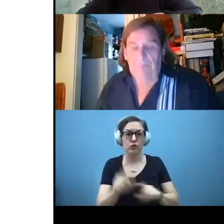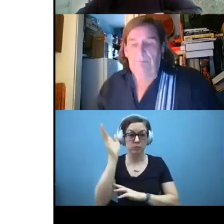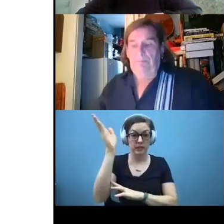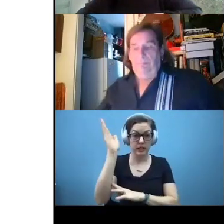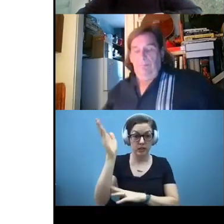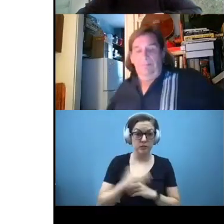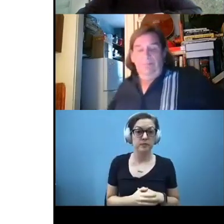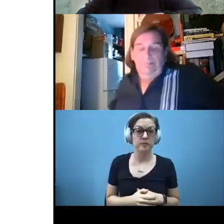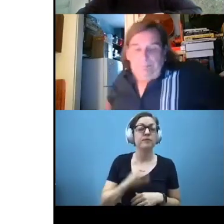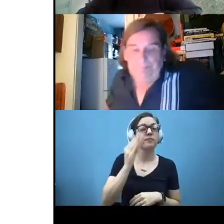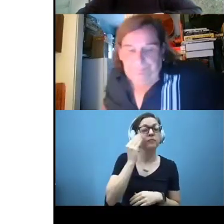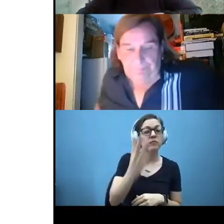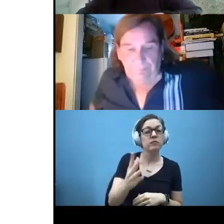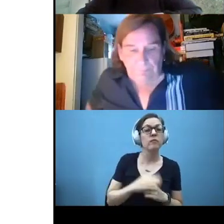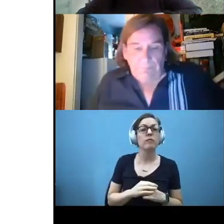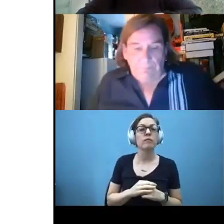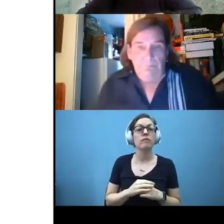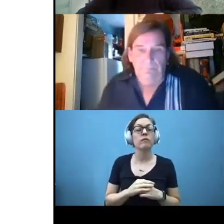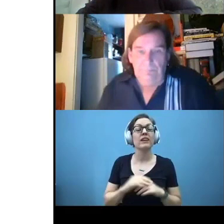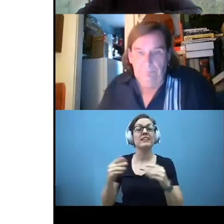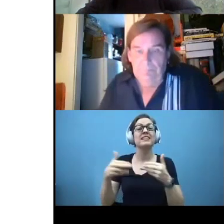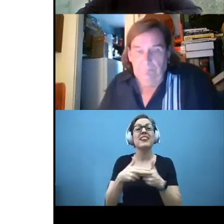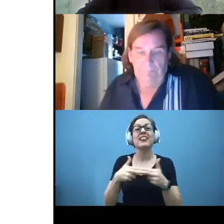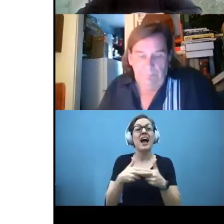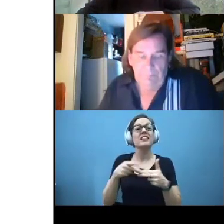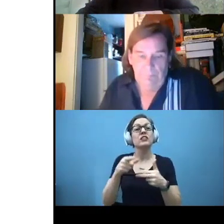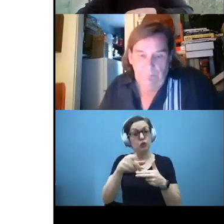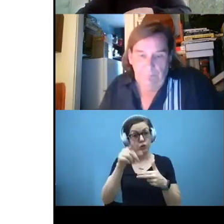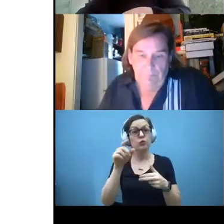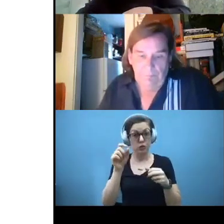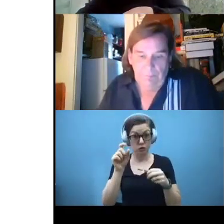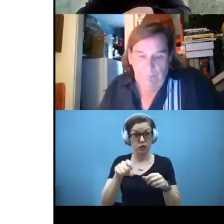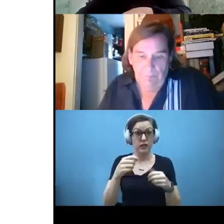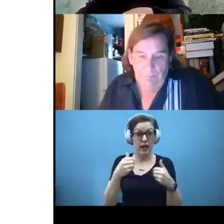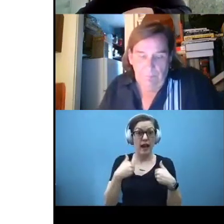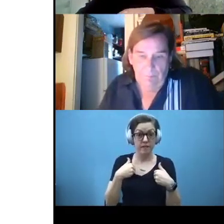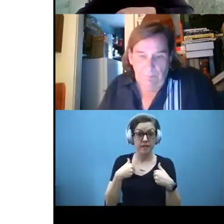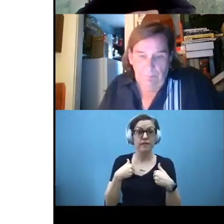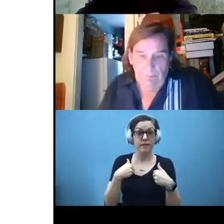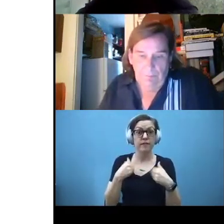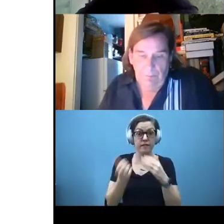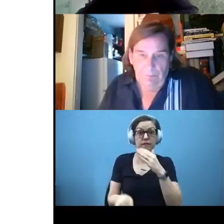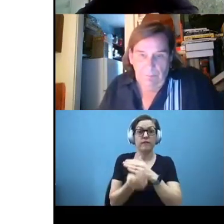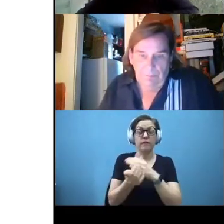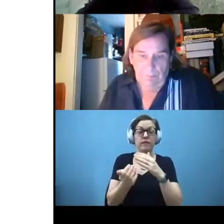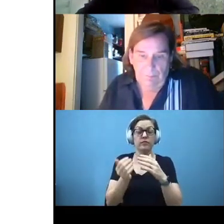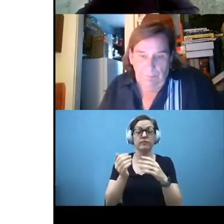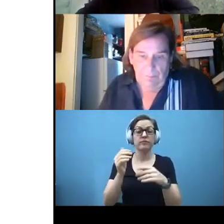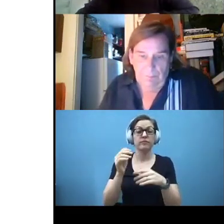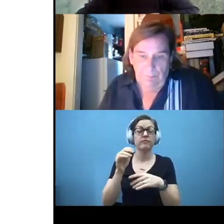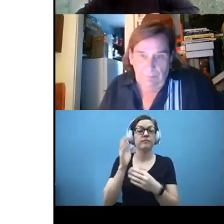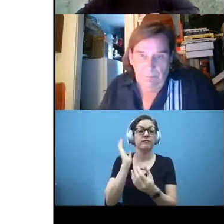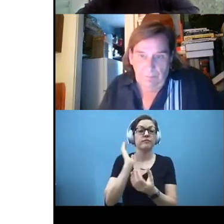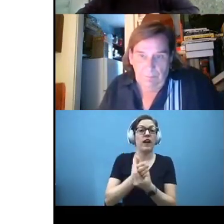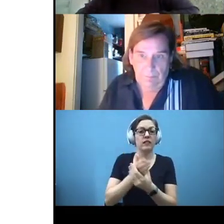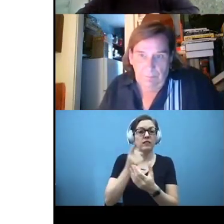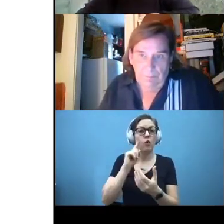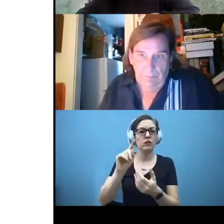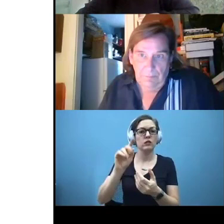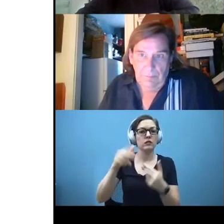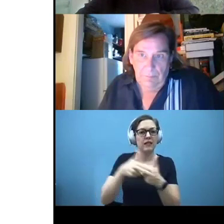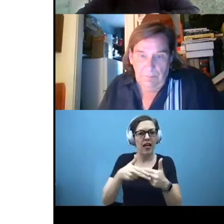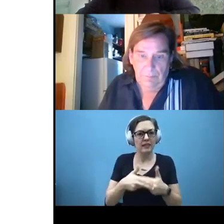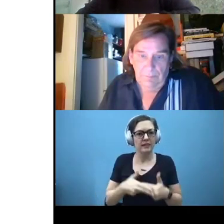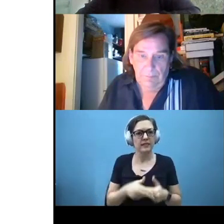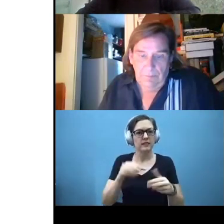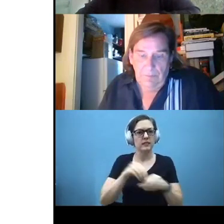that the slides, you should have access to the slides as they were sent to you prior to the start of today's program. So